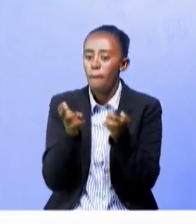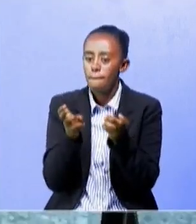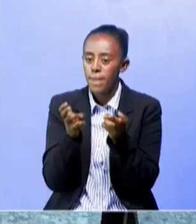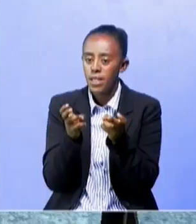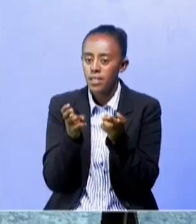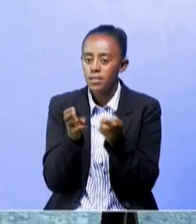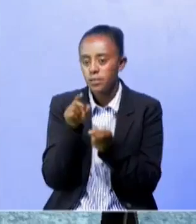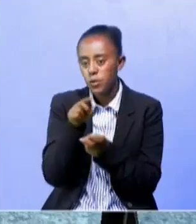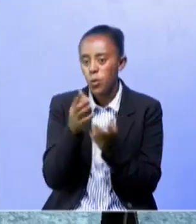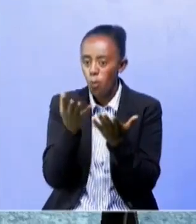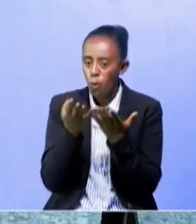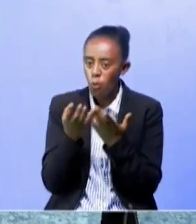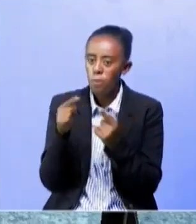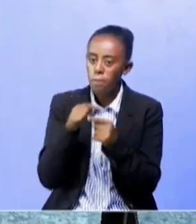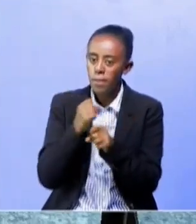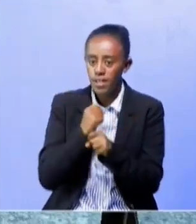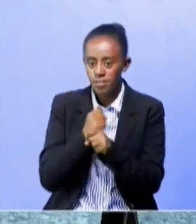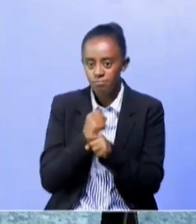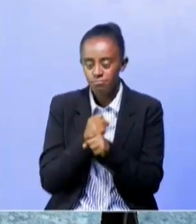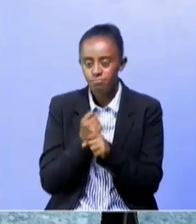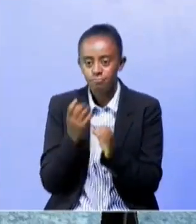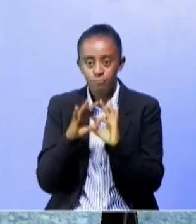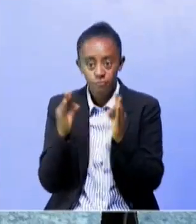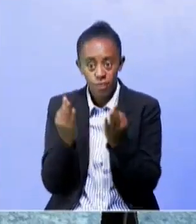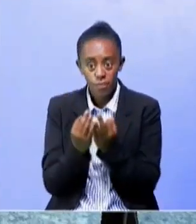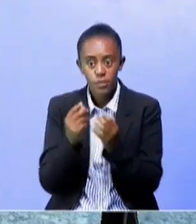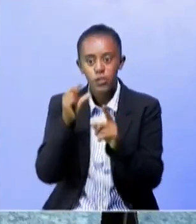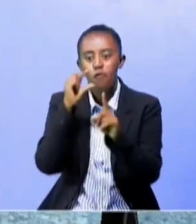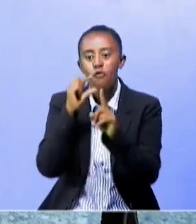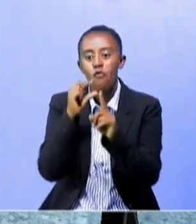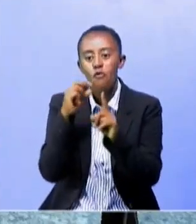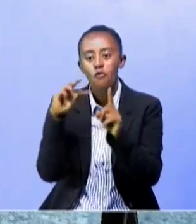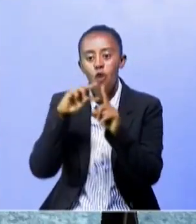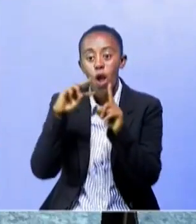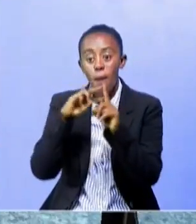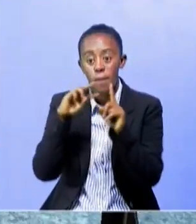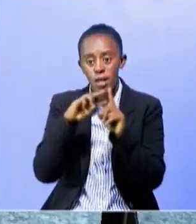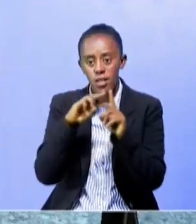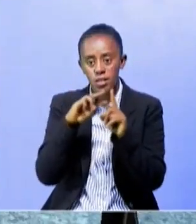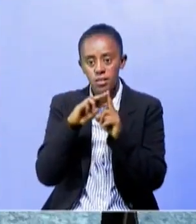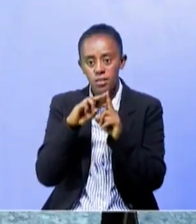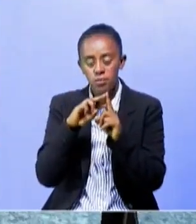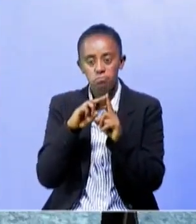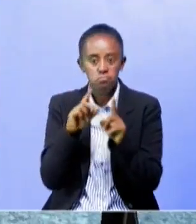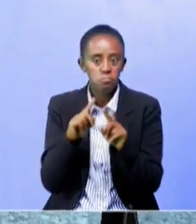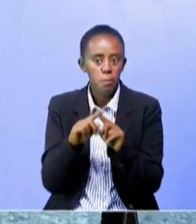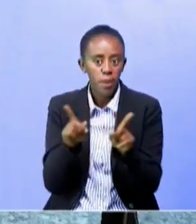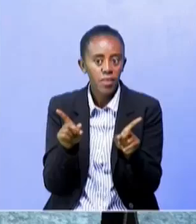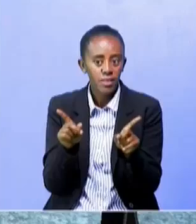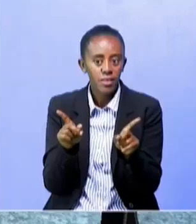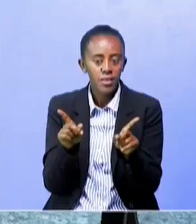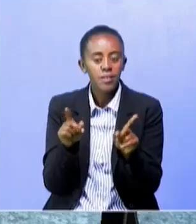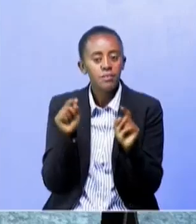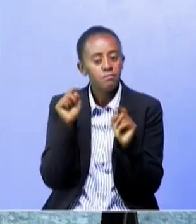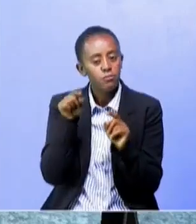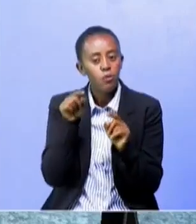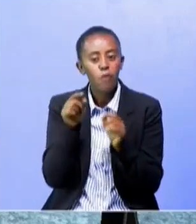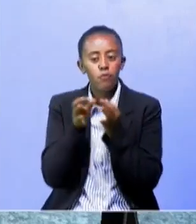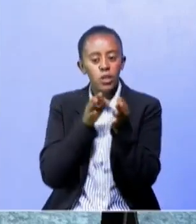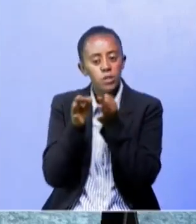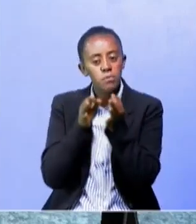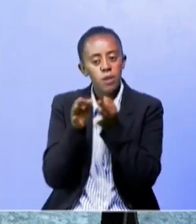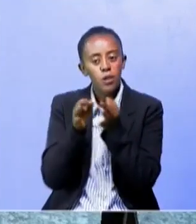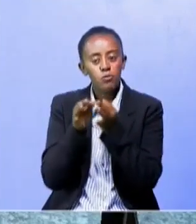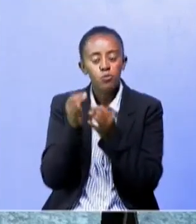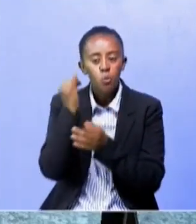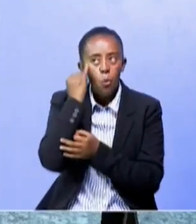I want to make you familiar with some of the vocabularies in the next lesson. But you have to express your